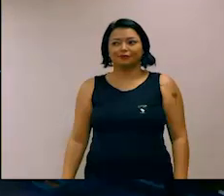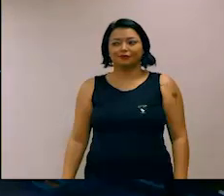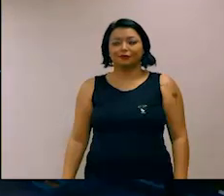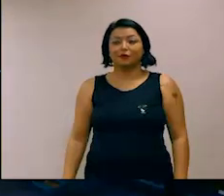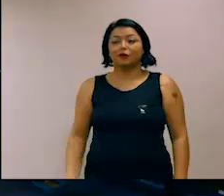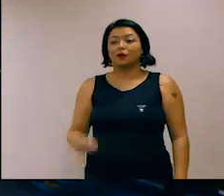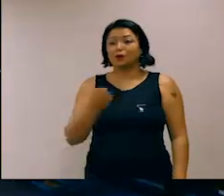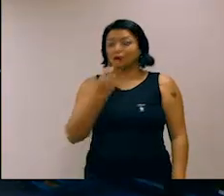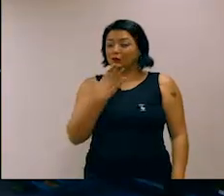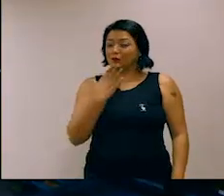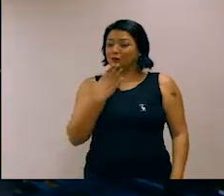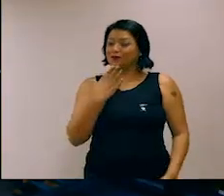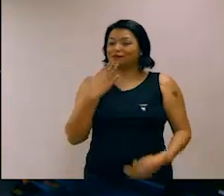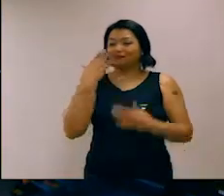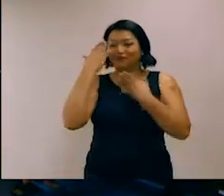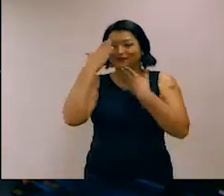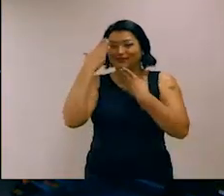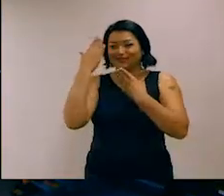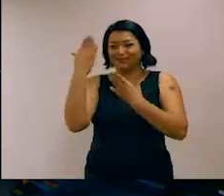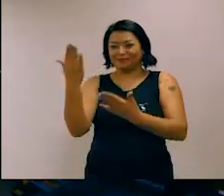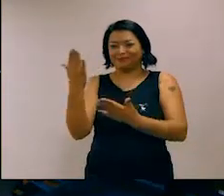Wow, thank you so much.